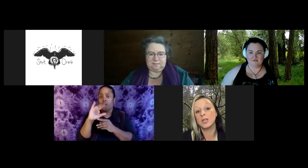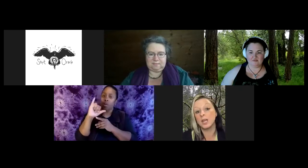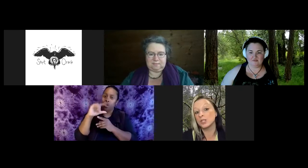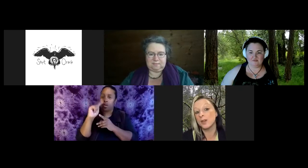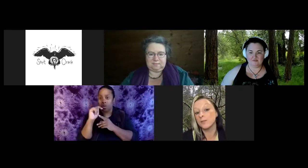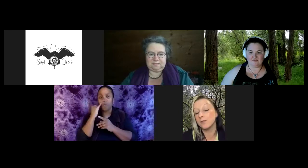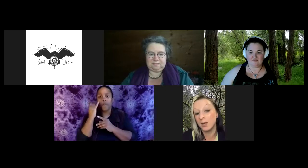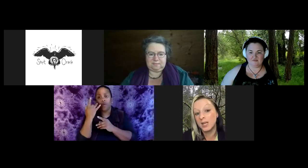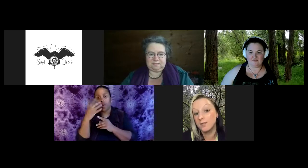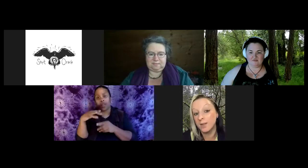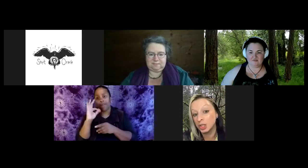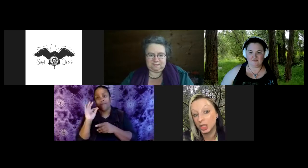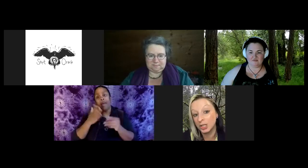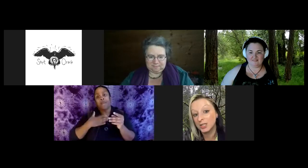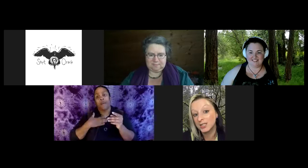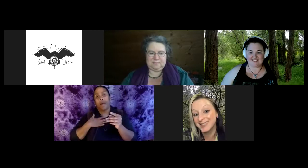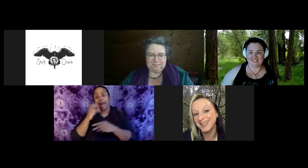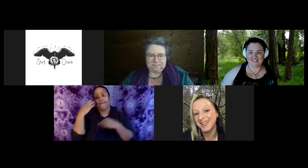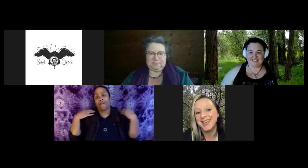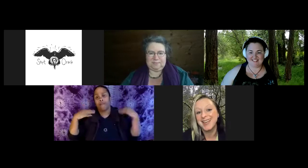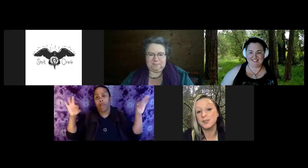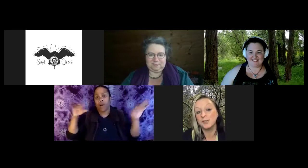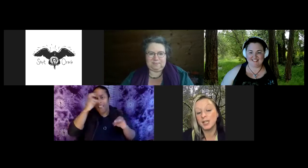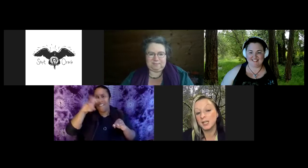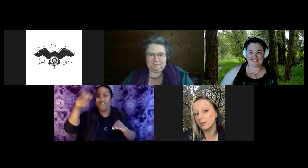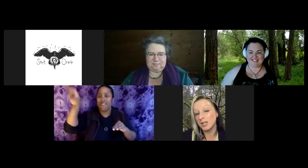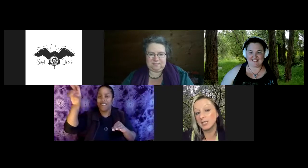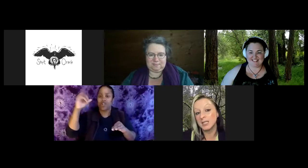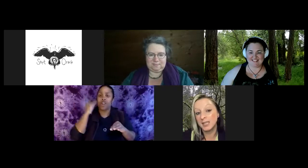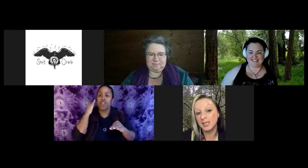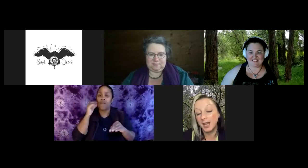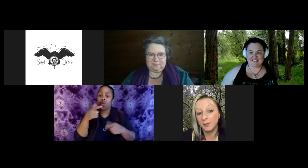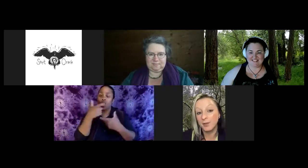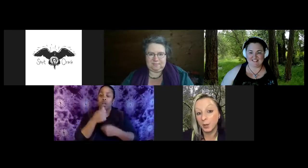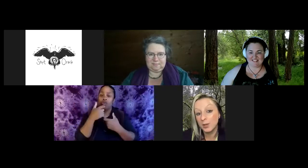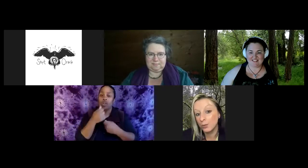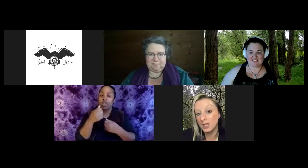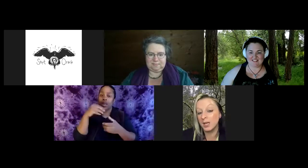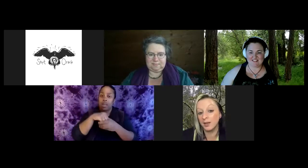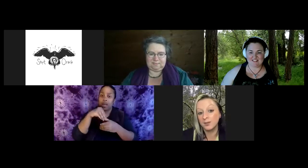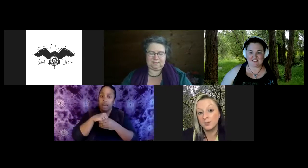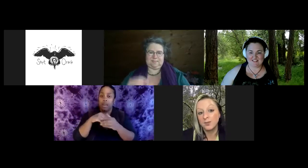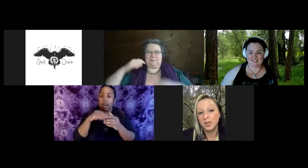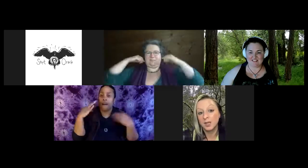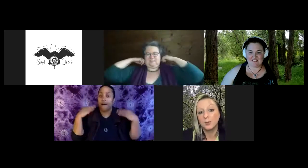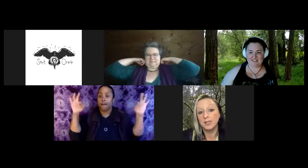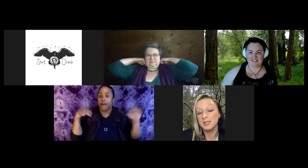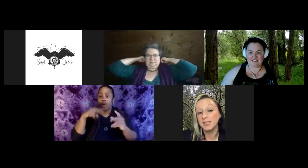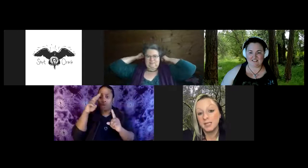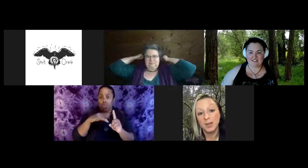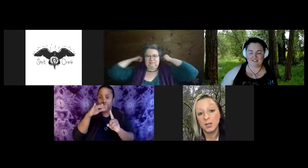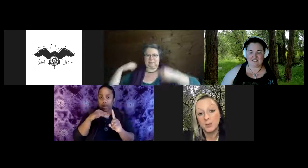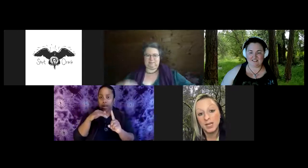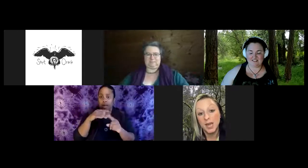if you want to catch my fairy adventures. And if you're interested in a fairy reading,